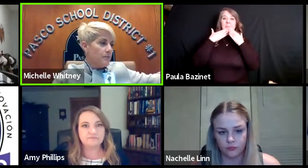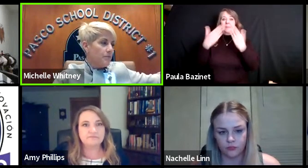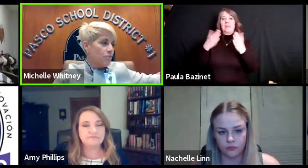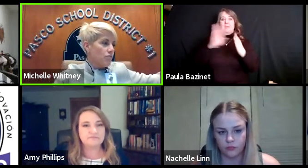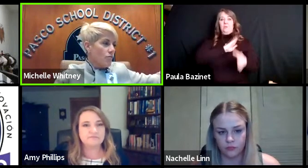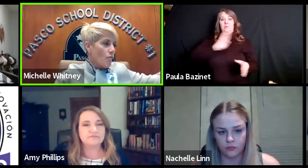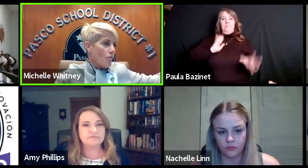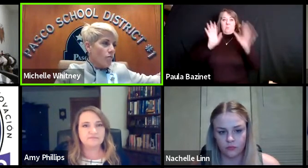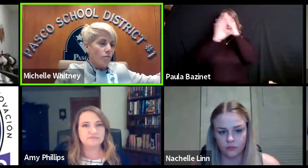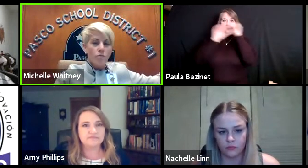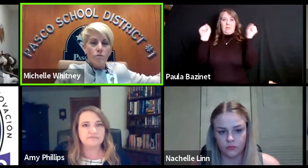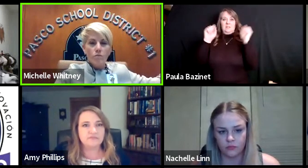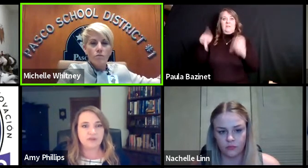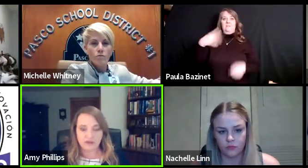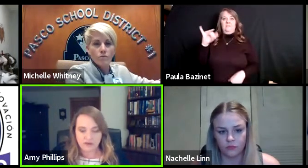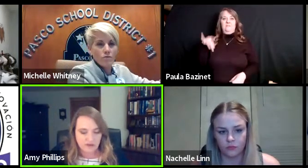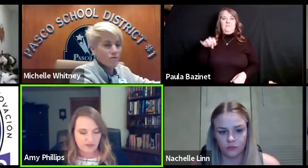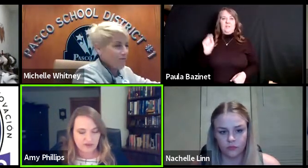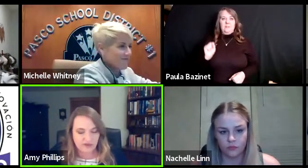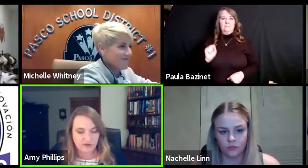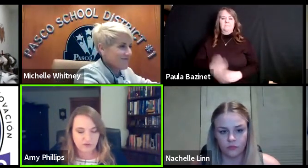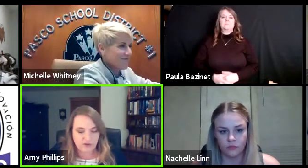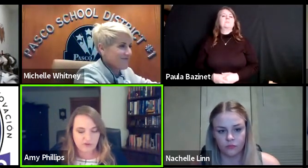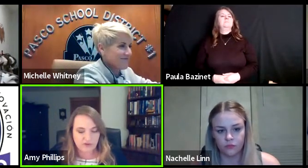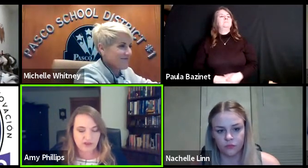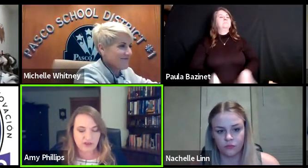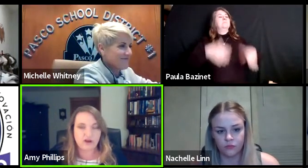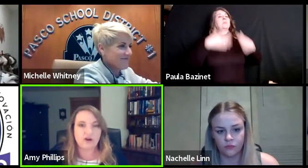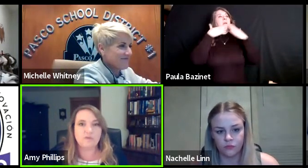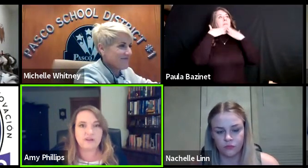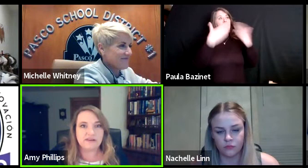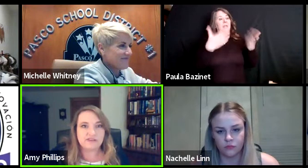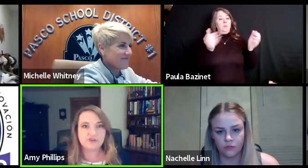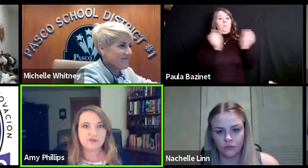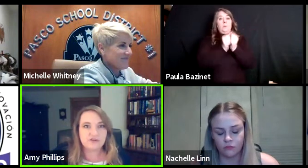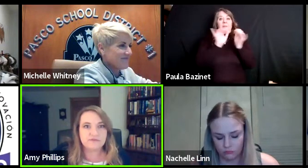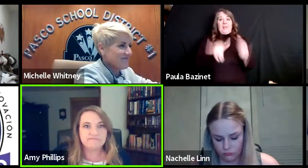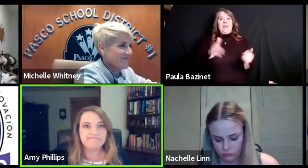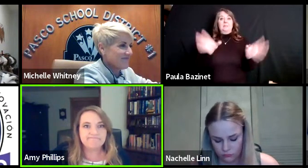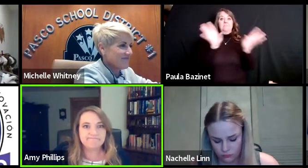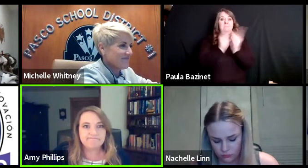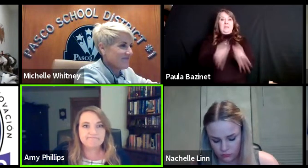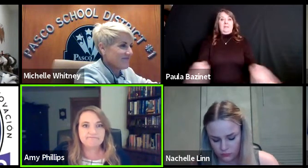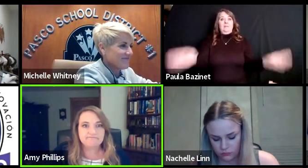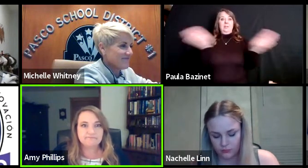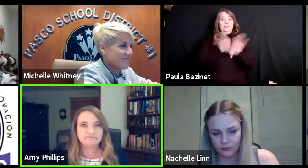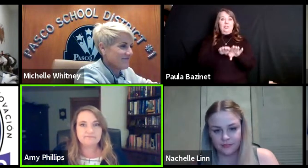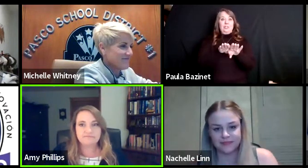Phillips. Thank you. And with that, our meeting is adjourned.